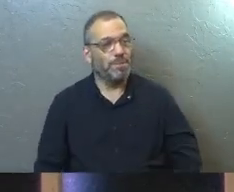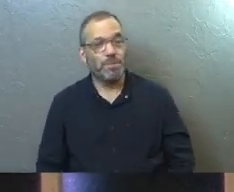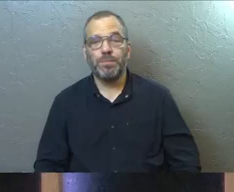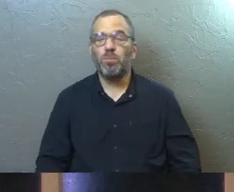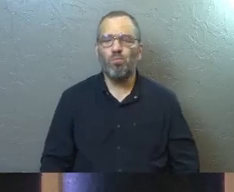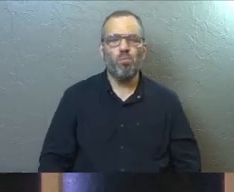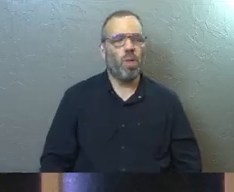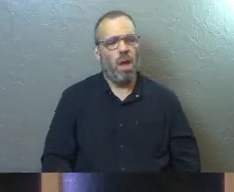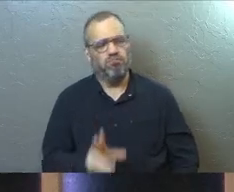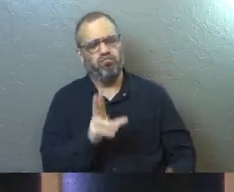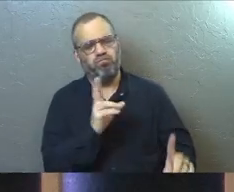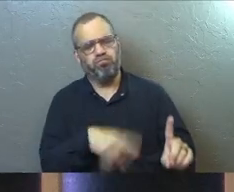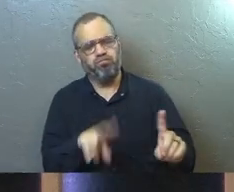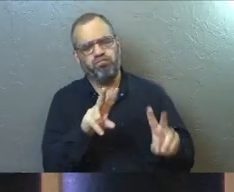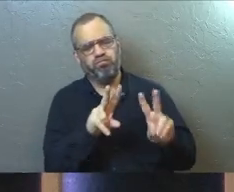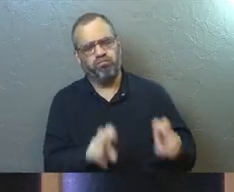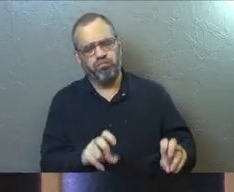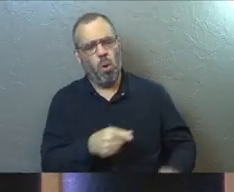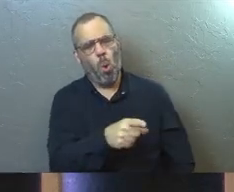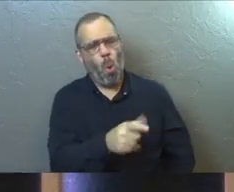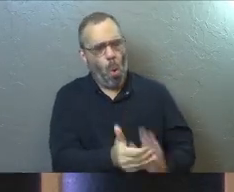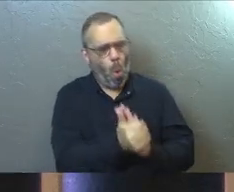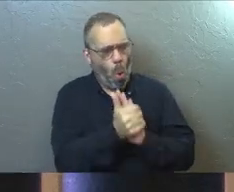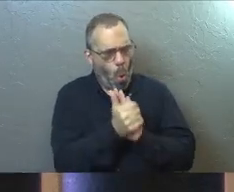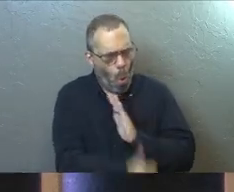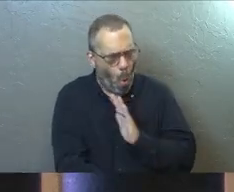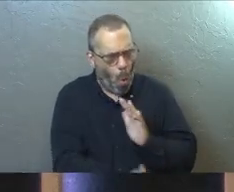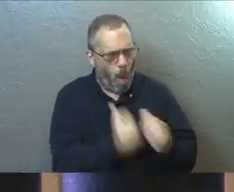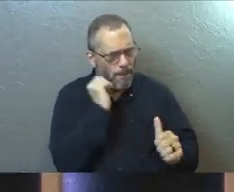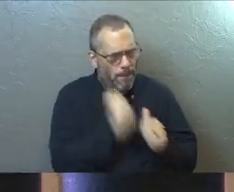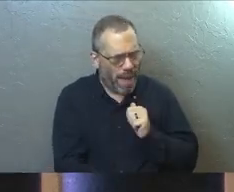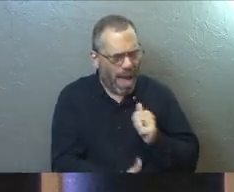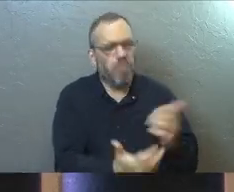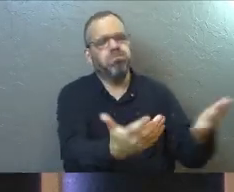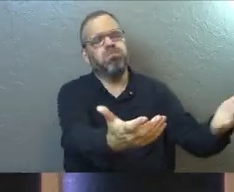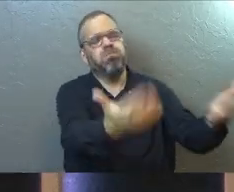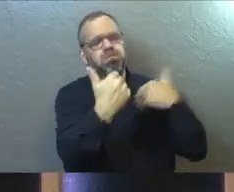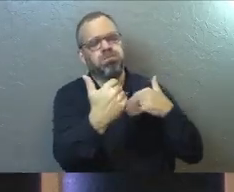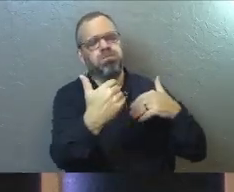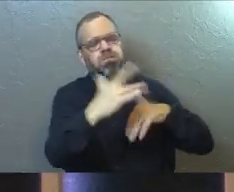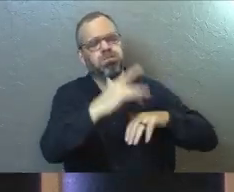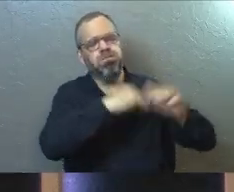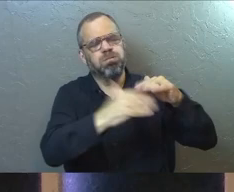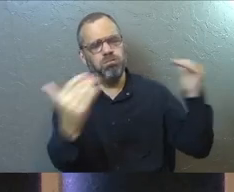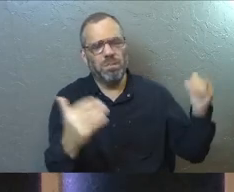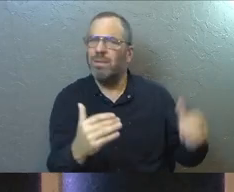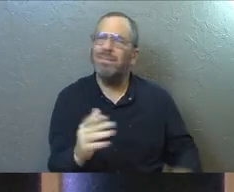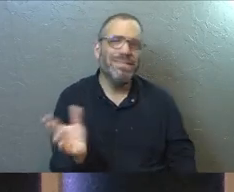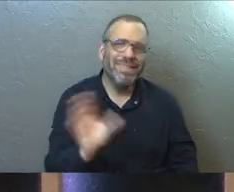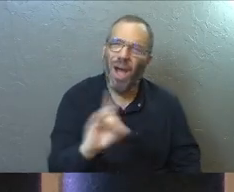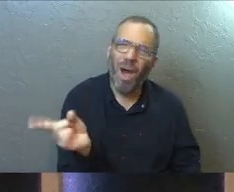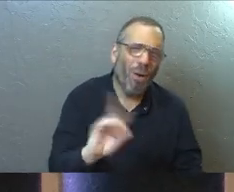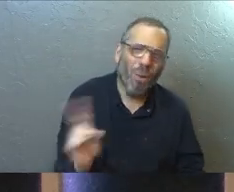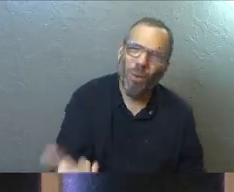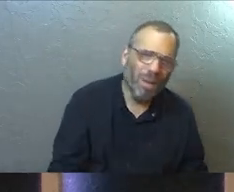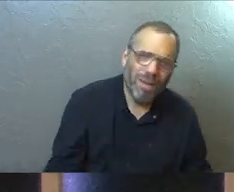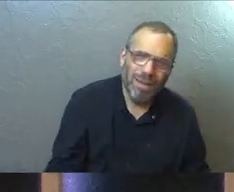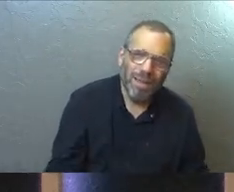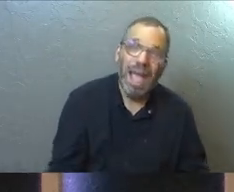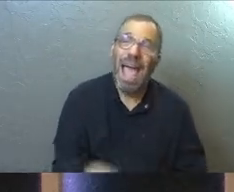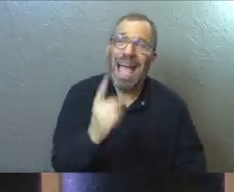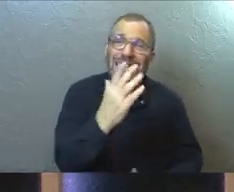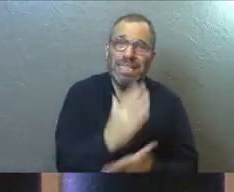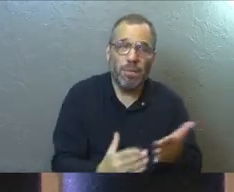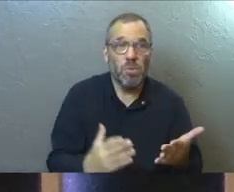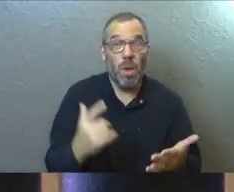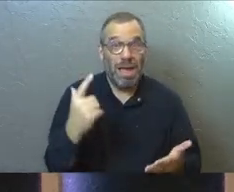get assessed for everything that you bring. And if you pass the test, you get into the kingdom of God. It doesn't work like that. And some